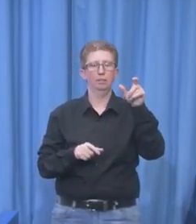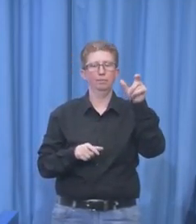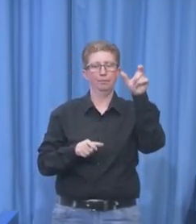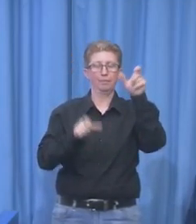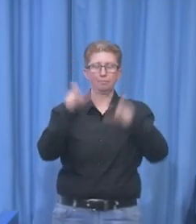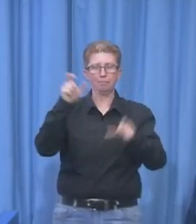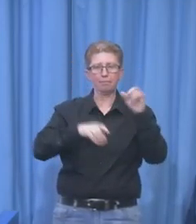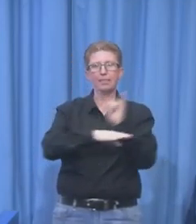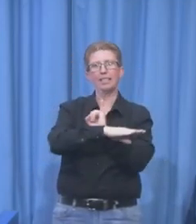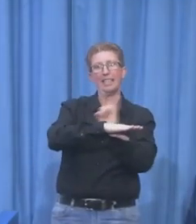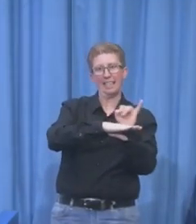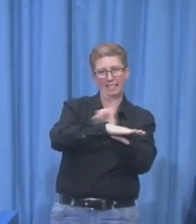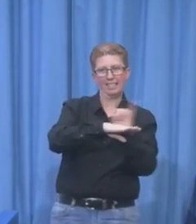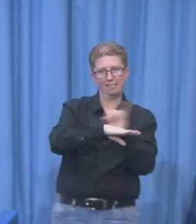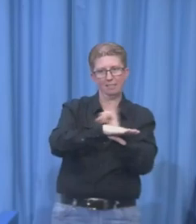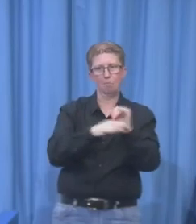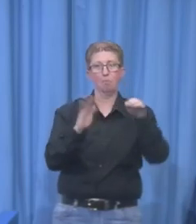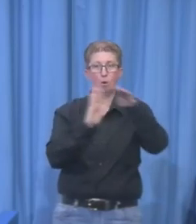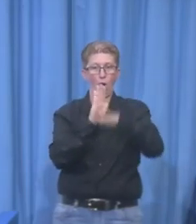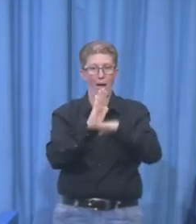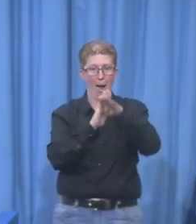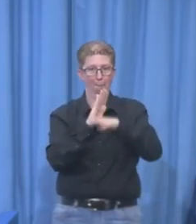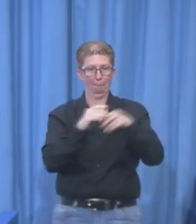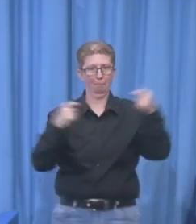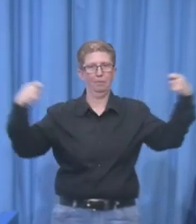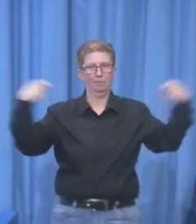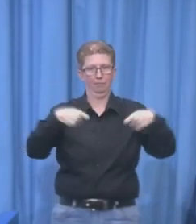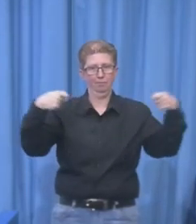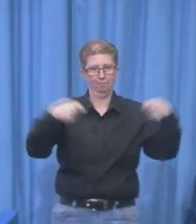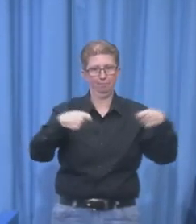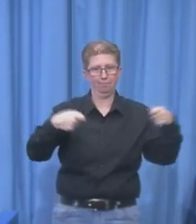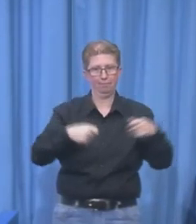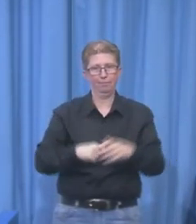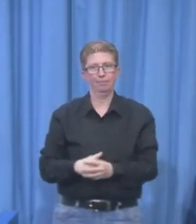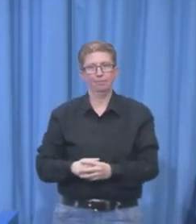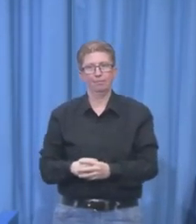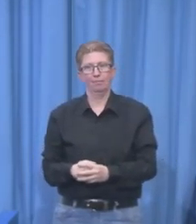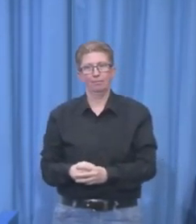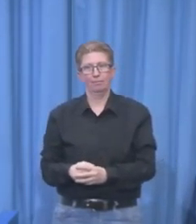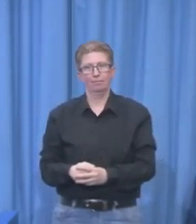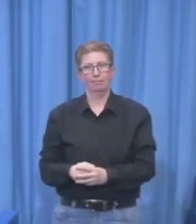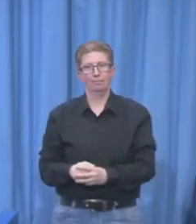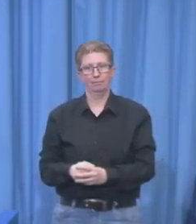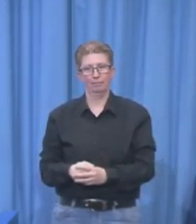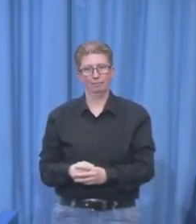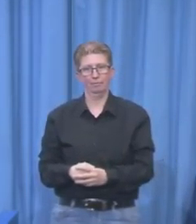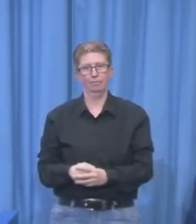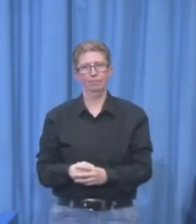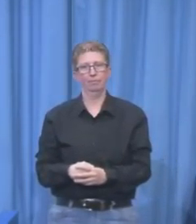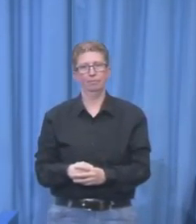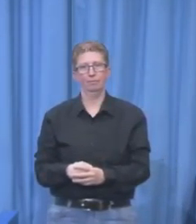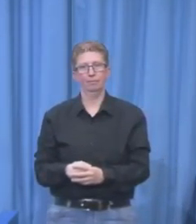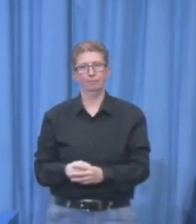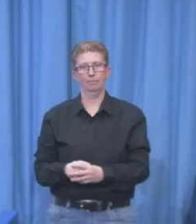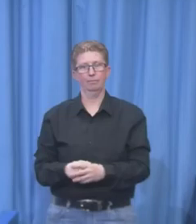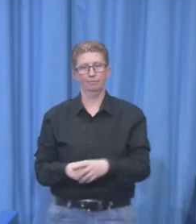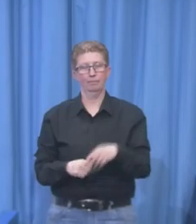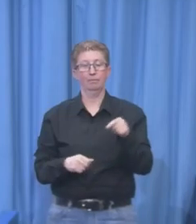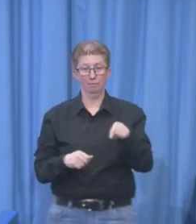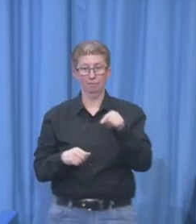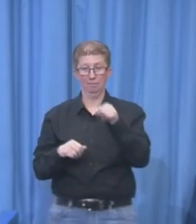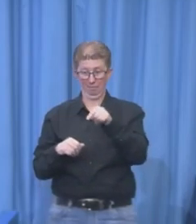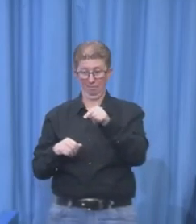the participants joined the job market, and what is more interesting, that 94% of them succeeded